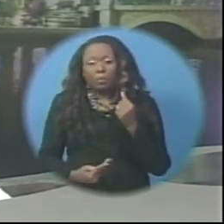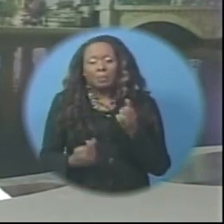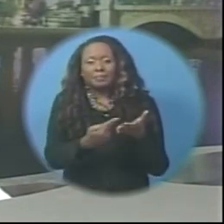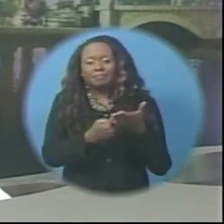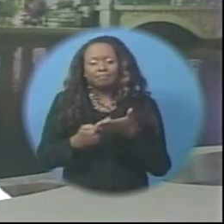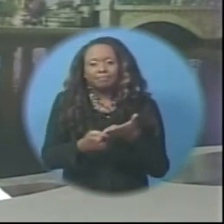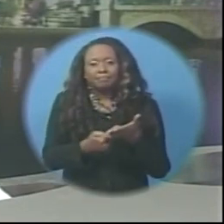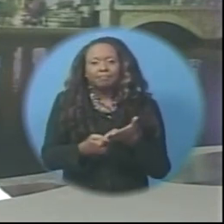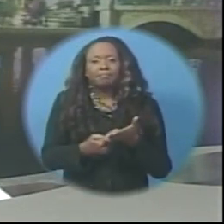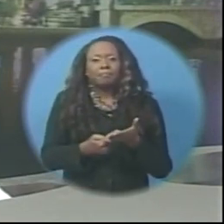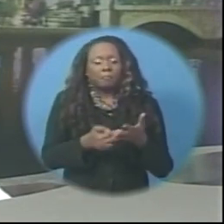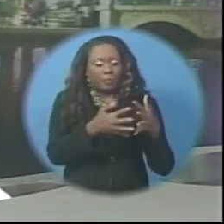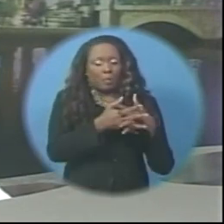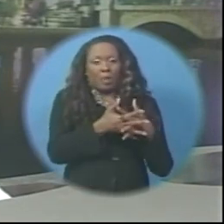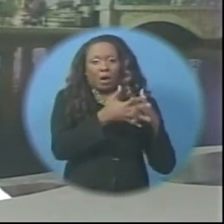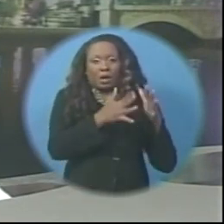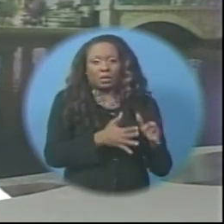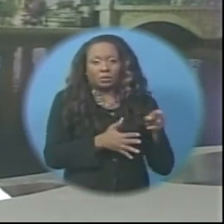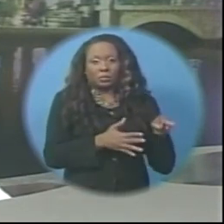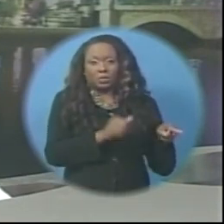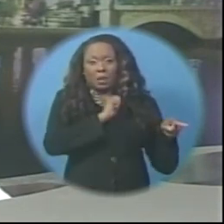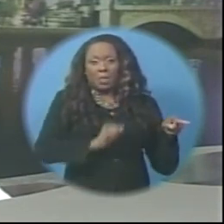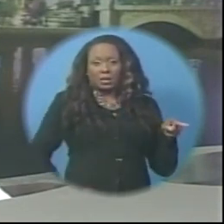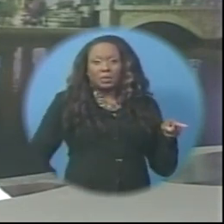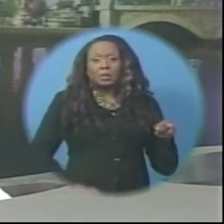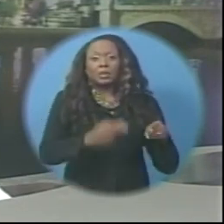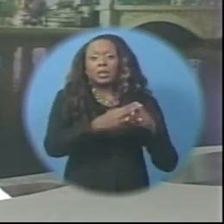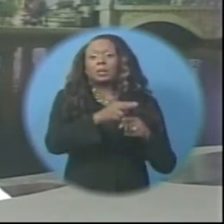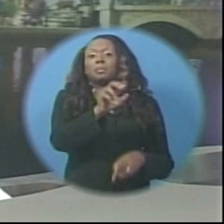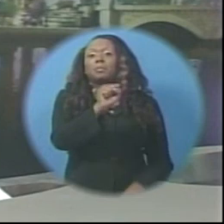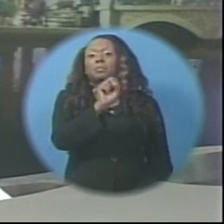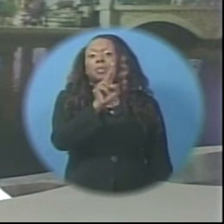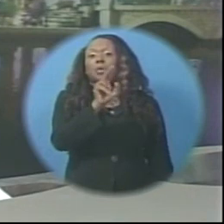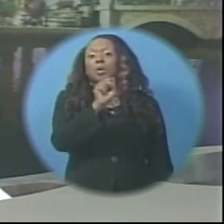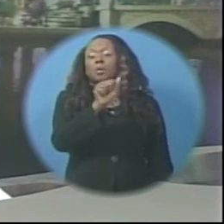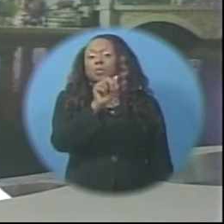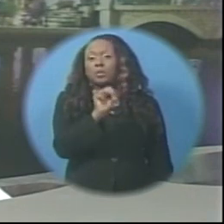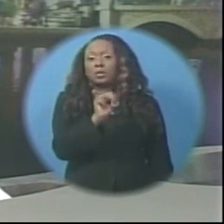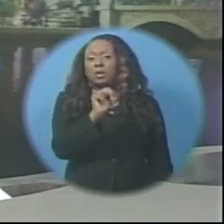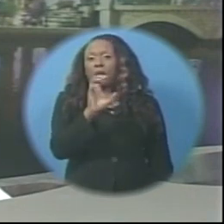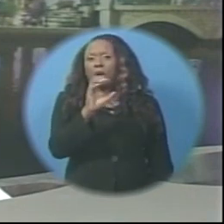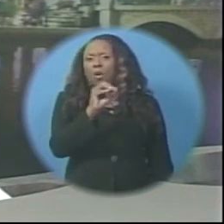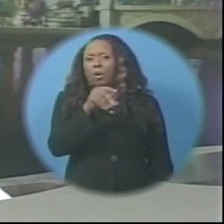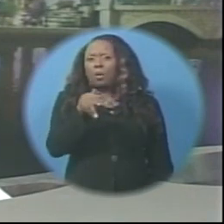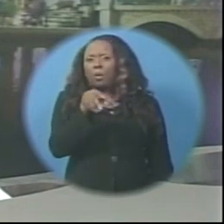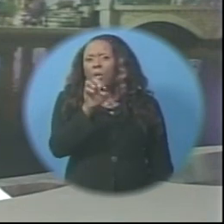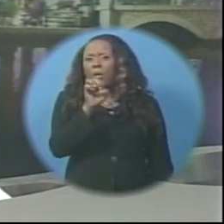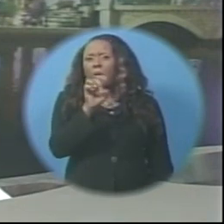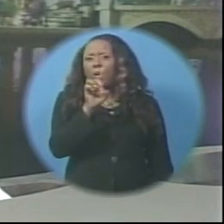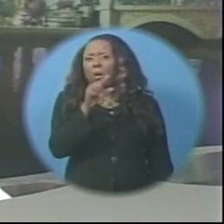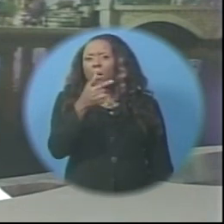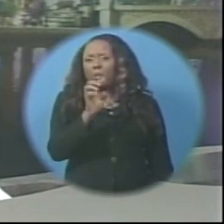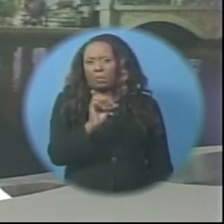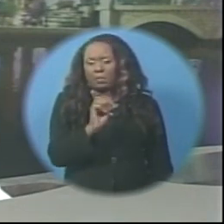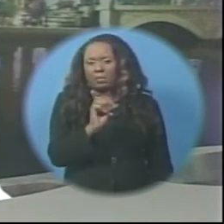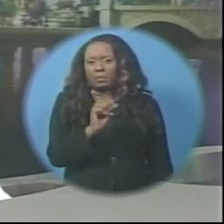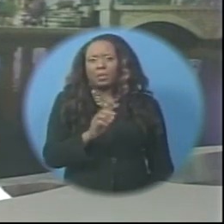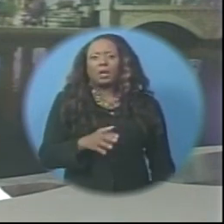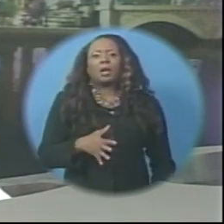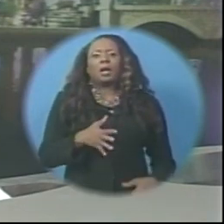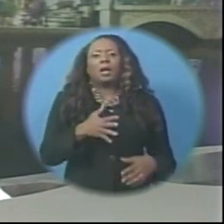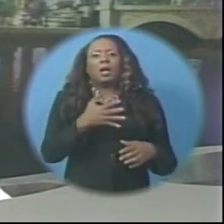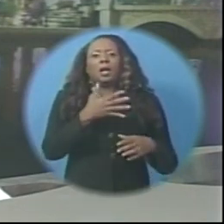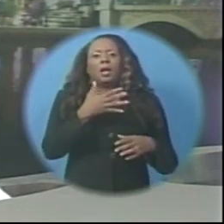U.S. delegation will be led by Ambassador at Large Susan Kopech of the Office to Monitor and Combat Trafficking